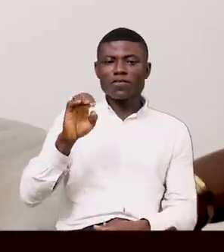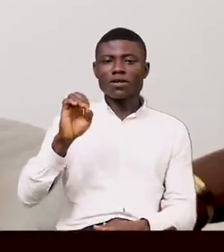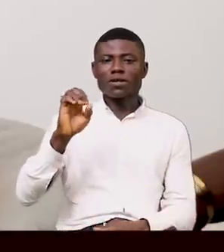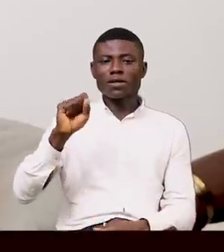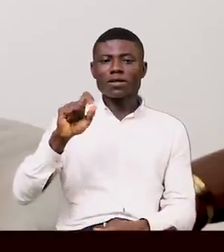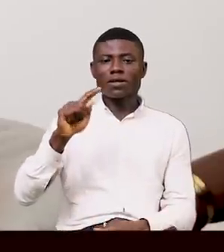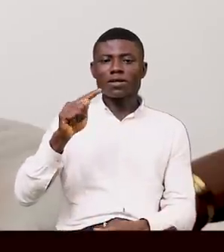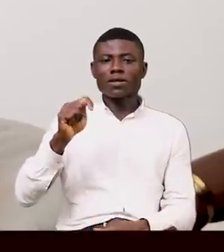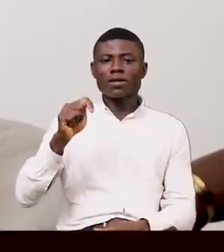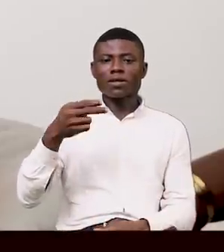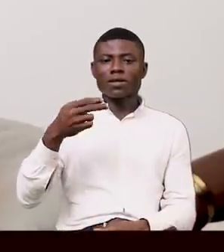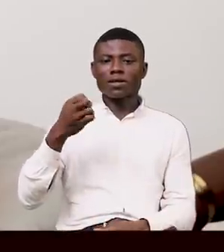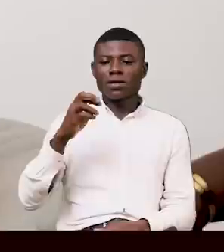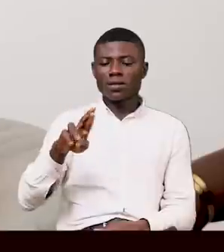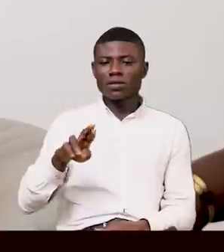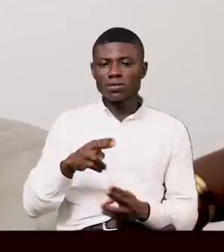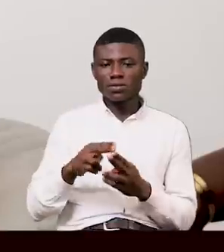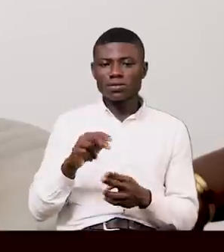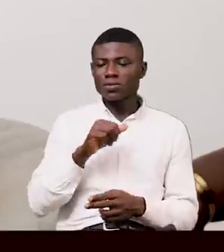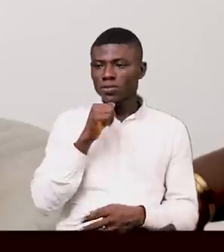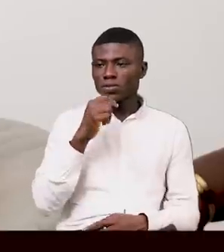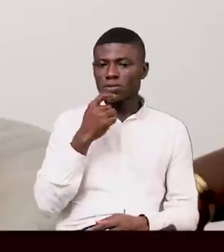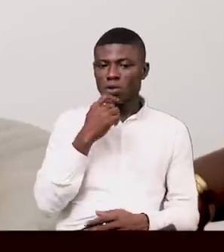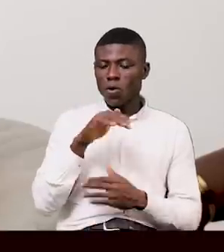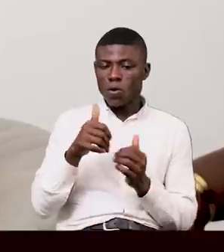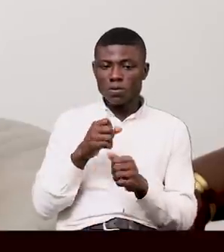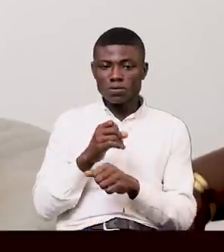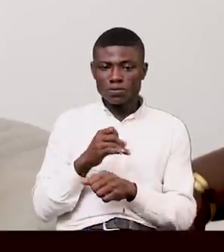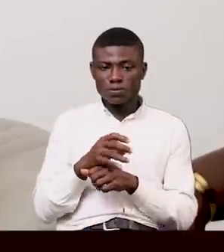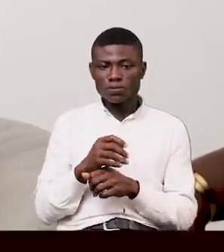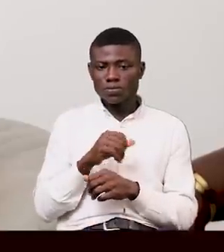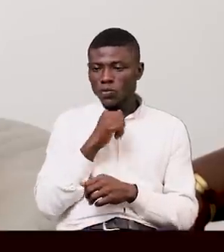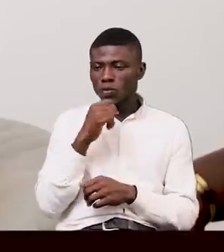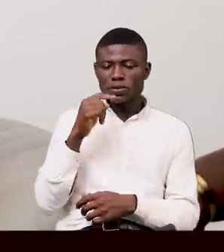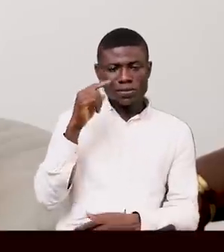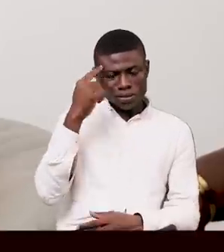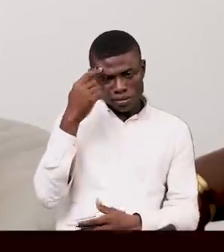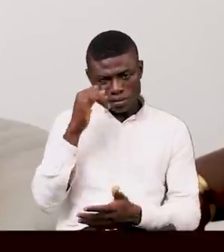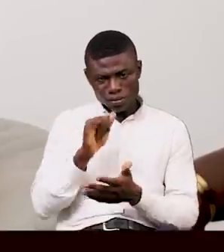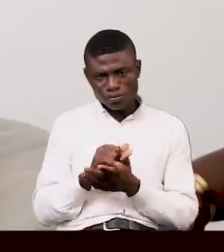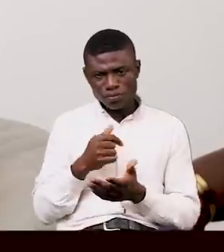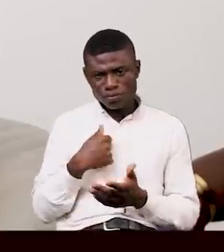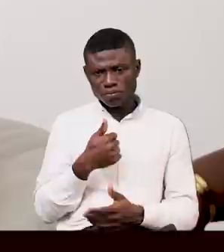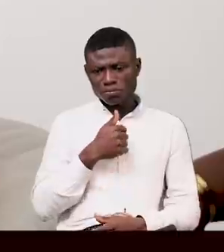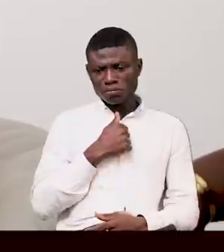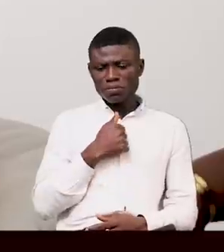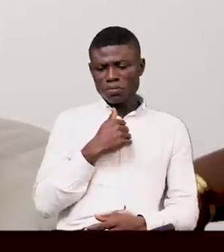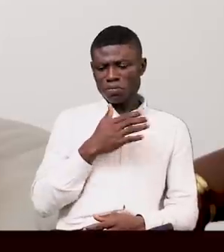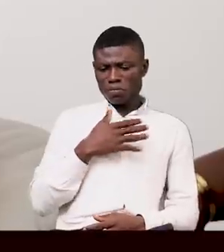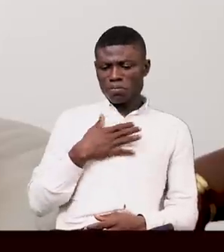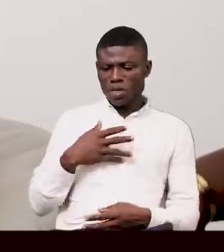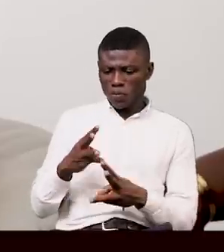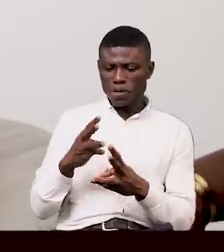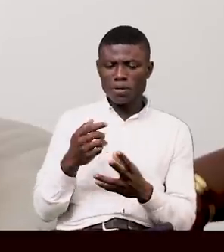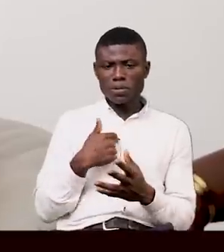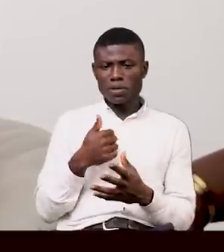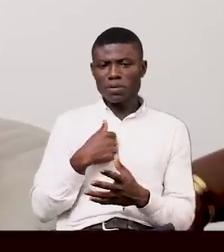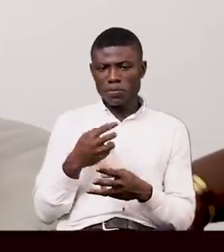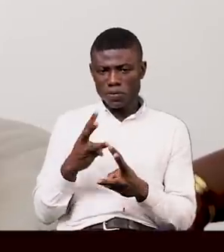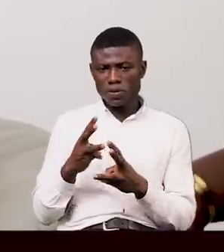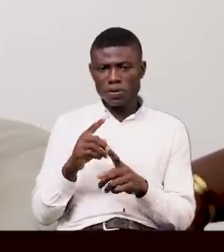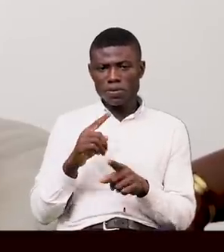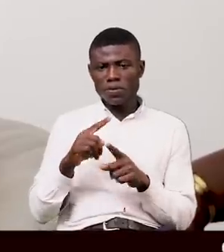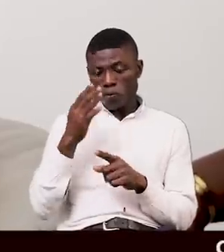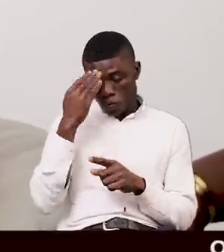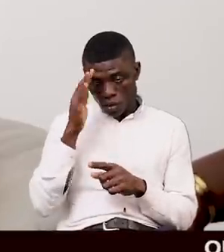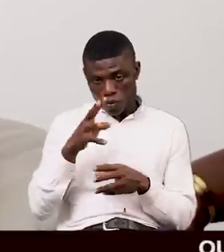enti mo bia mi futu me di man se mo bia nye se e bia mi ankasa me fa ma kwan okay because wa